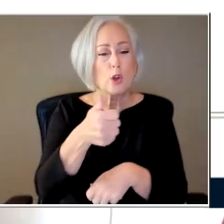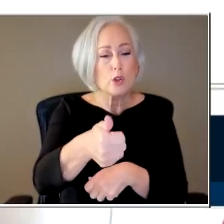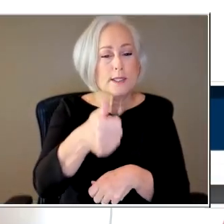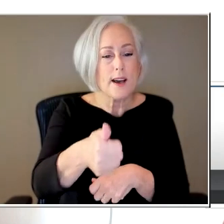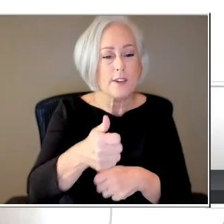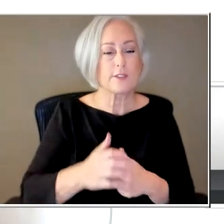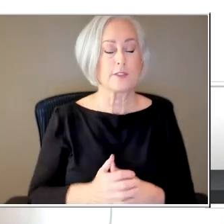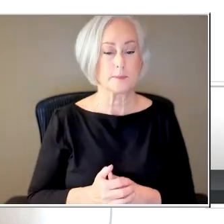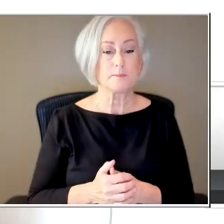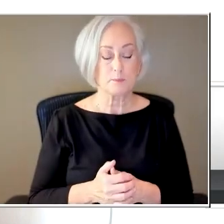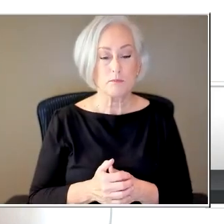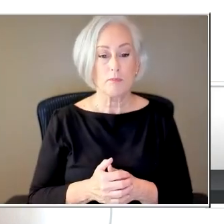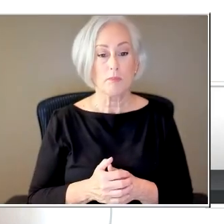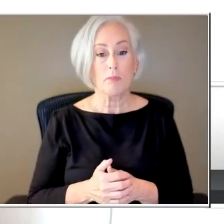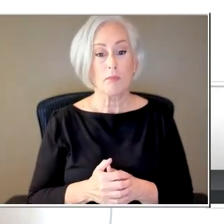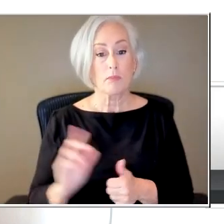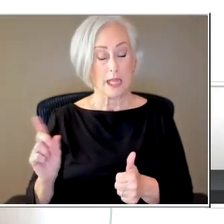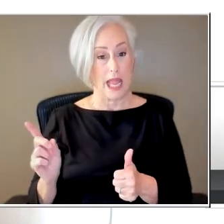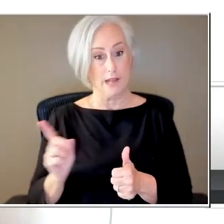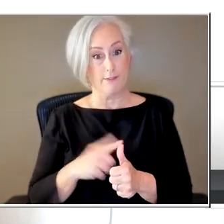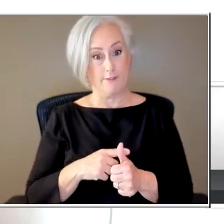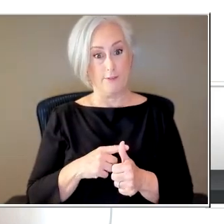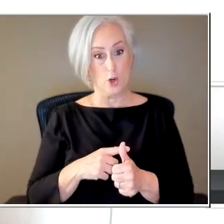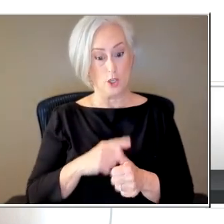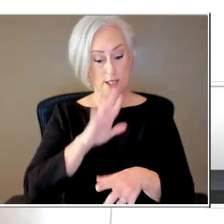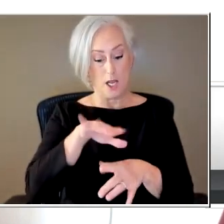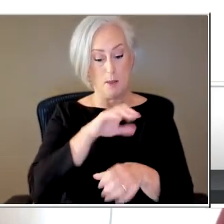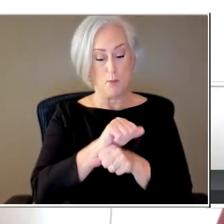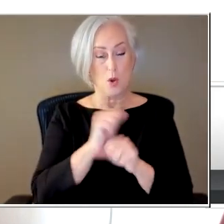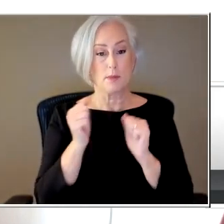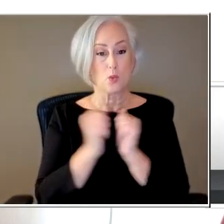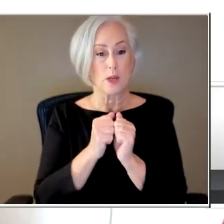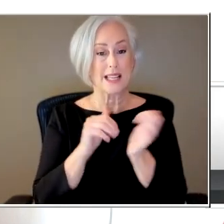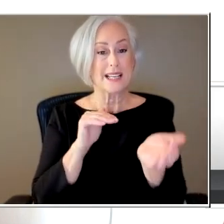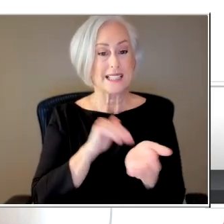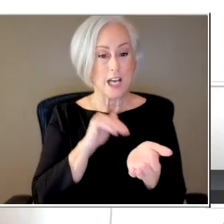Yeah, so at first I had an appointment with a doctor,